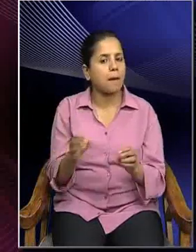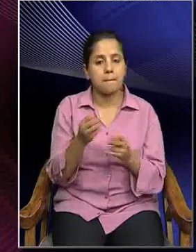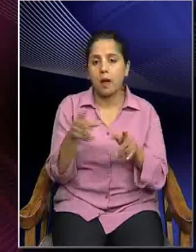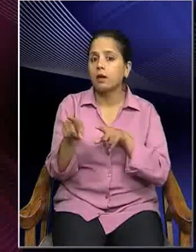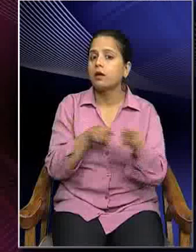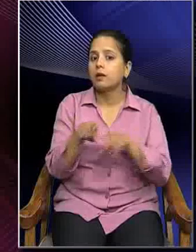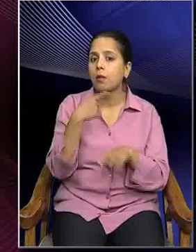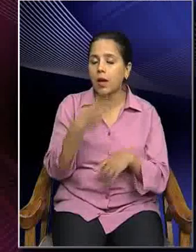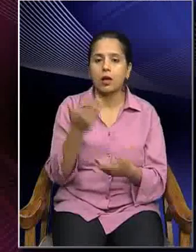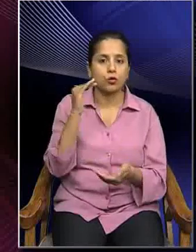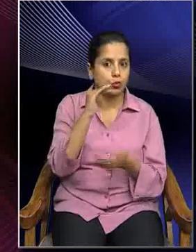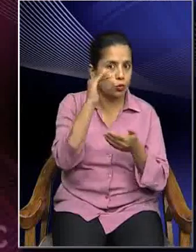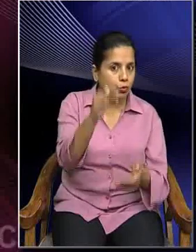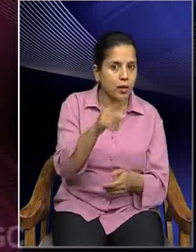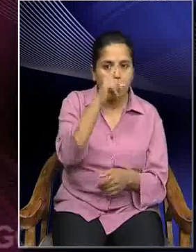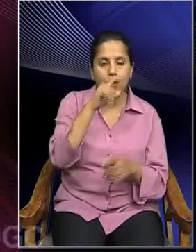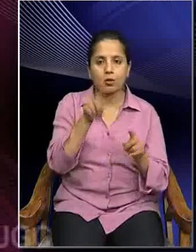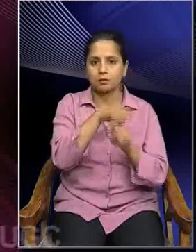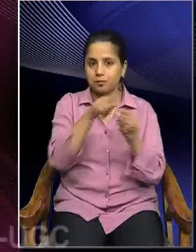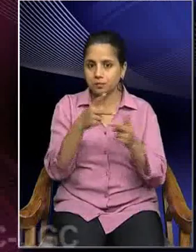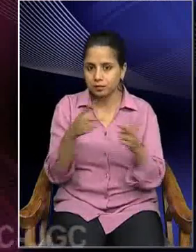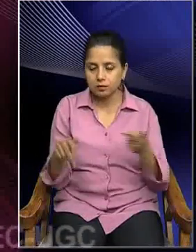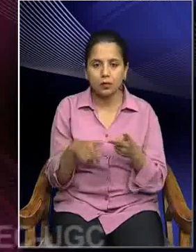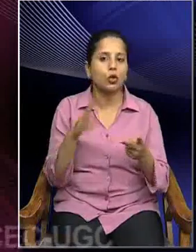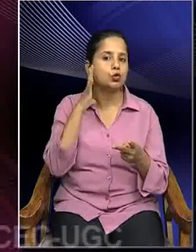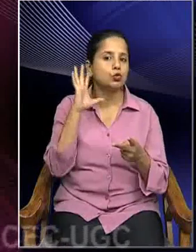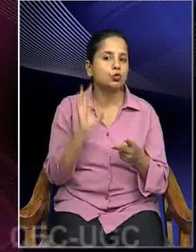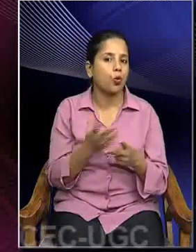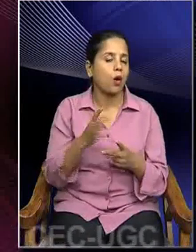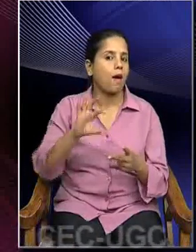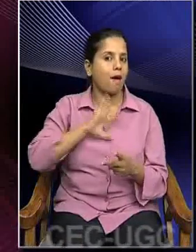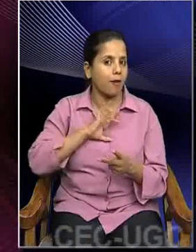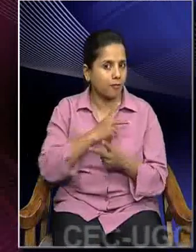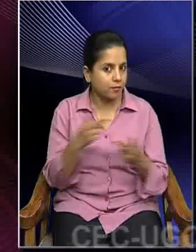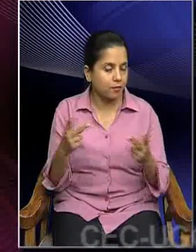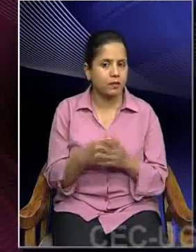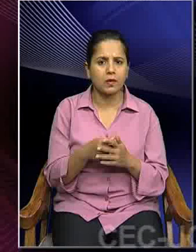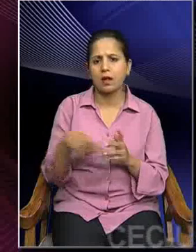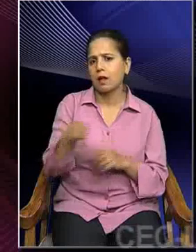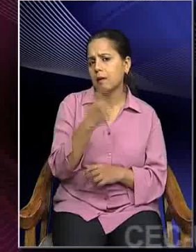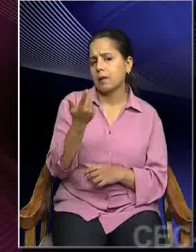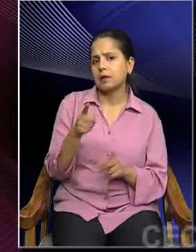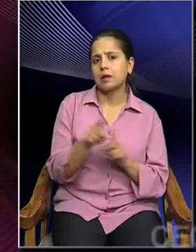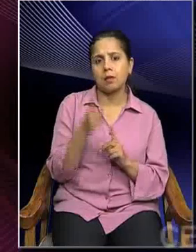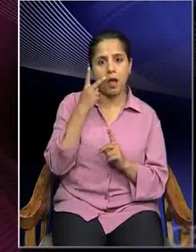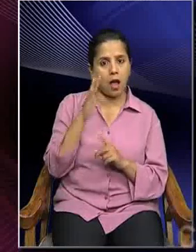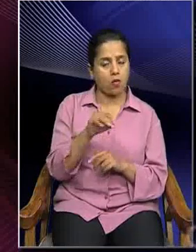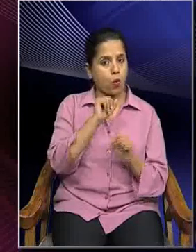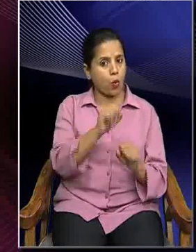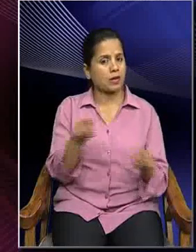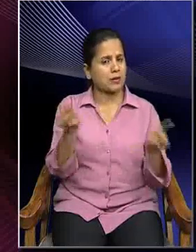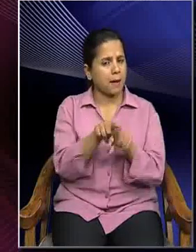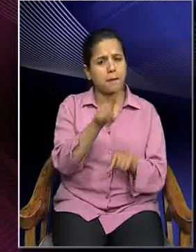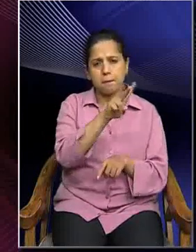examples: trophies, blue ribbon, gold medal. So they kind of not necessarily having the same